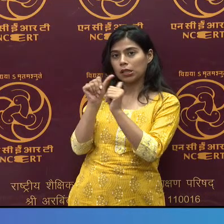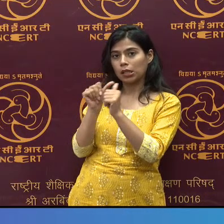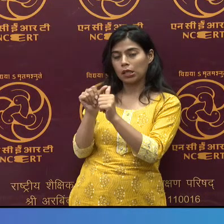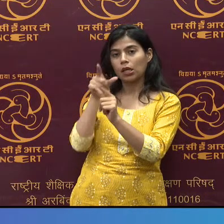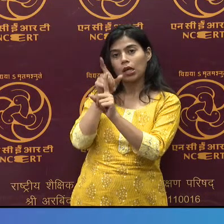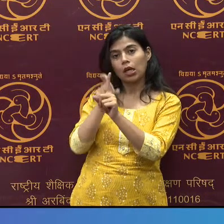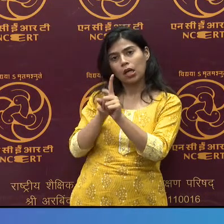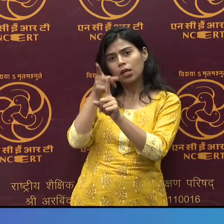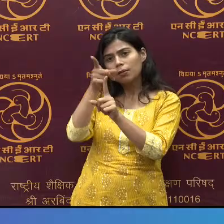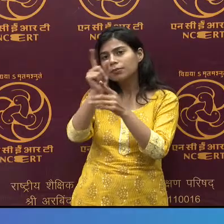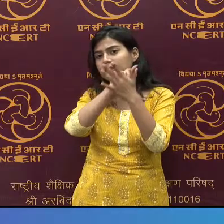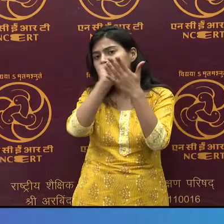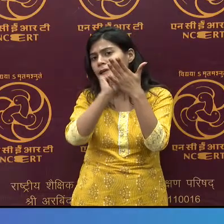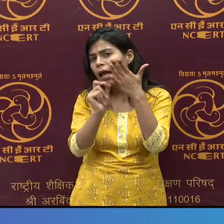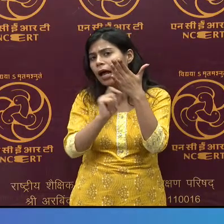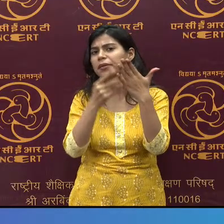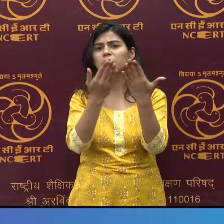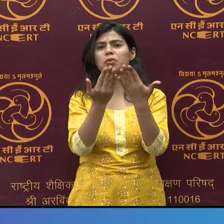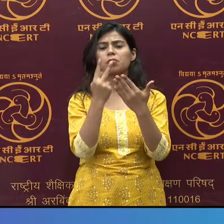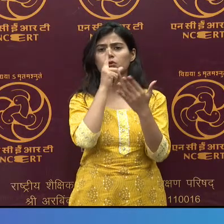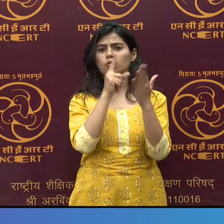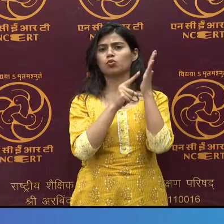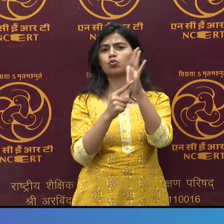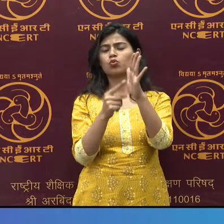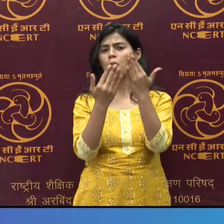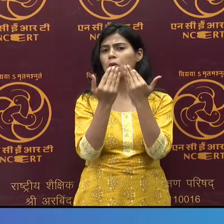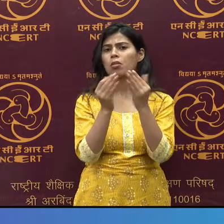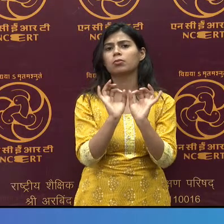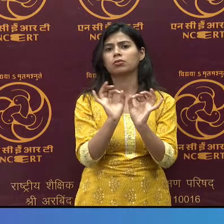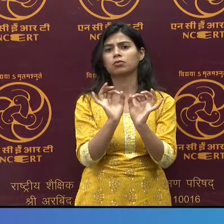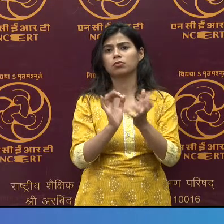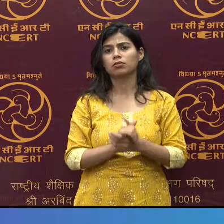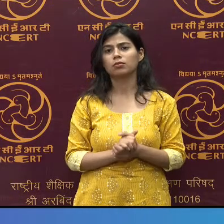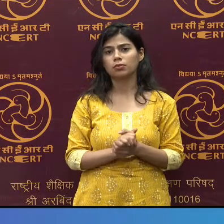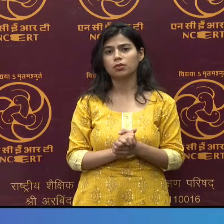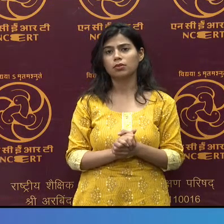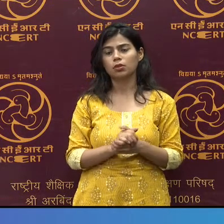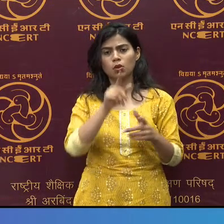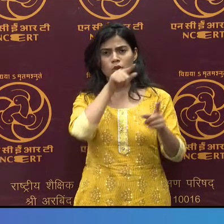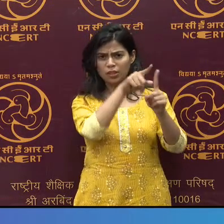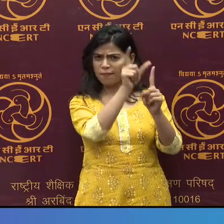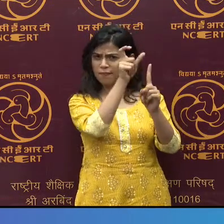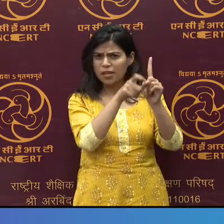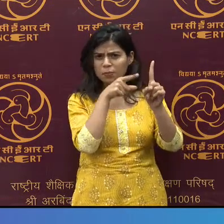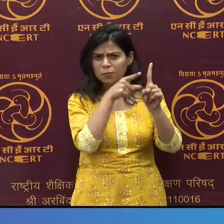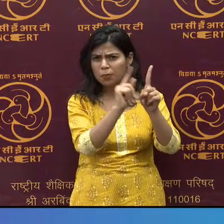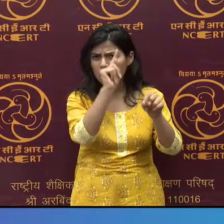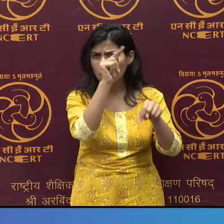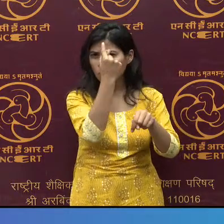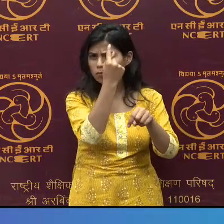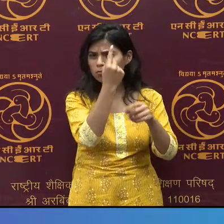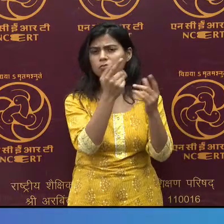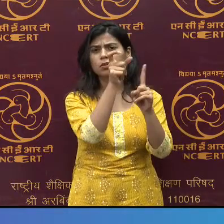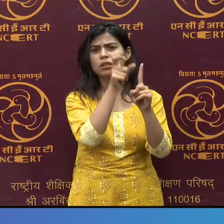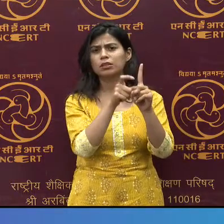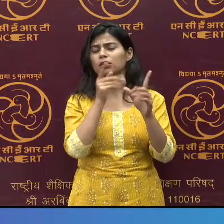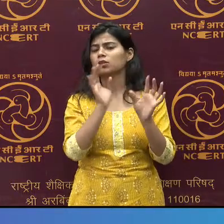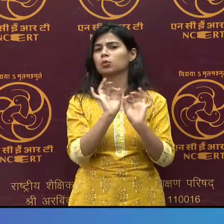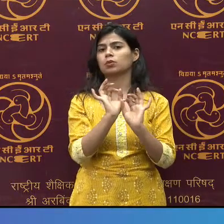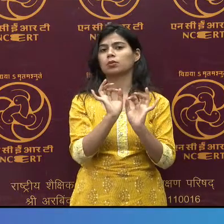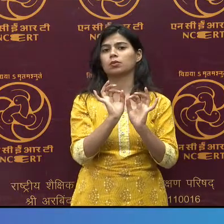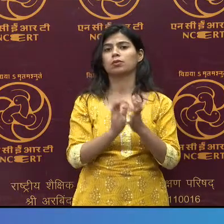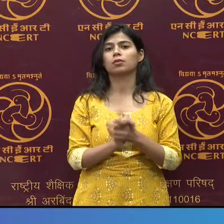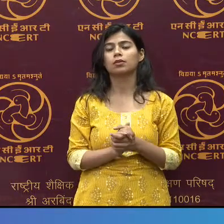writer is not visible in article writing. Which means it cannot be the first person. No. Usually the